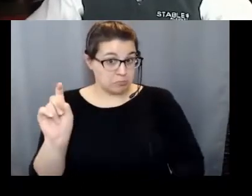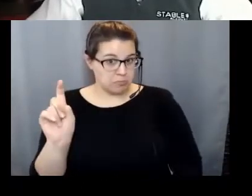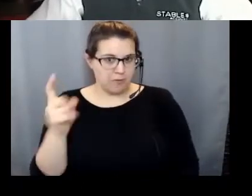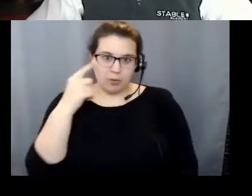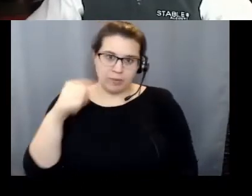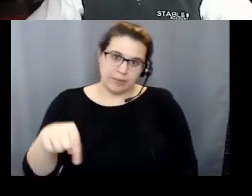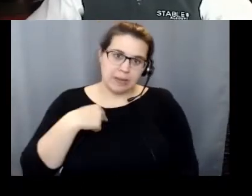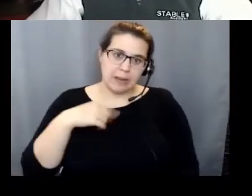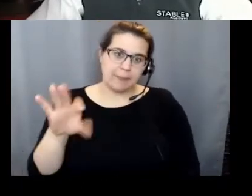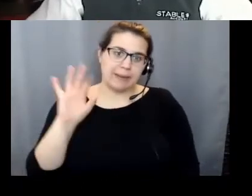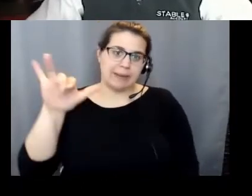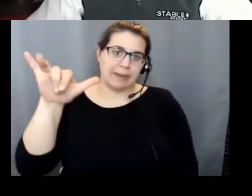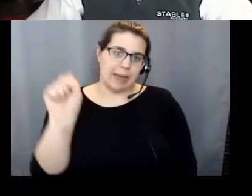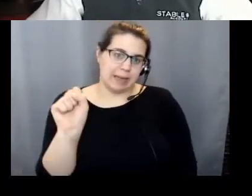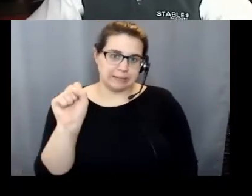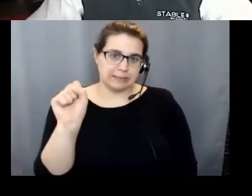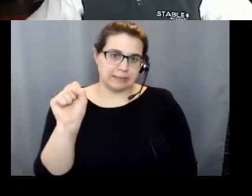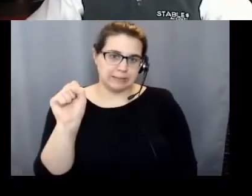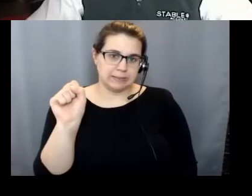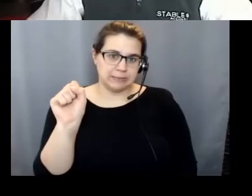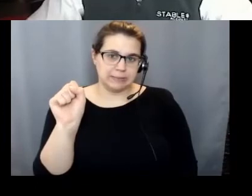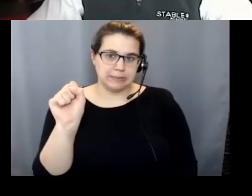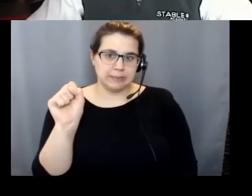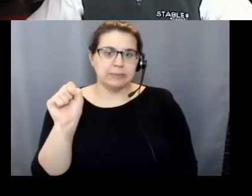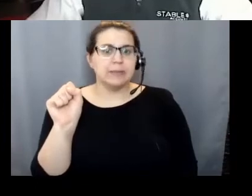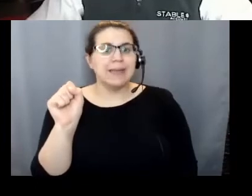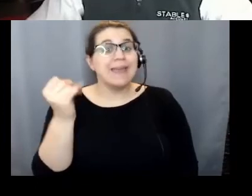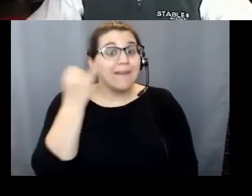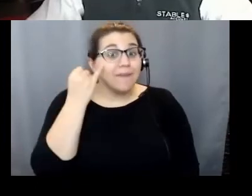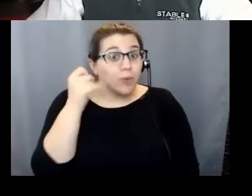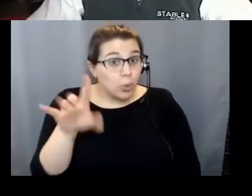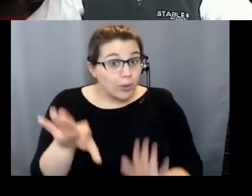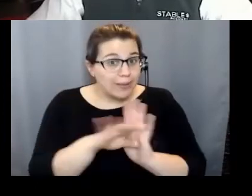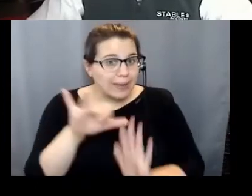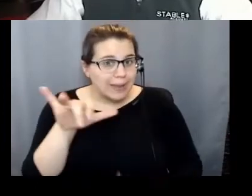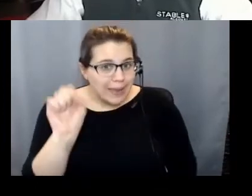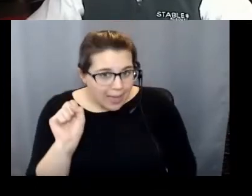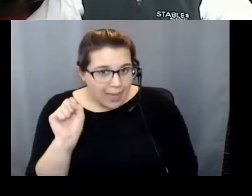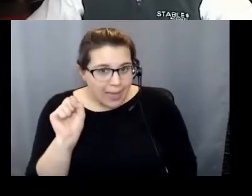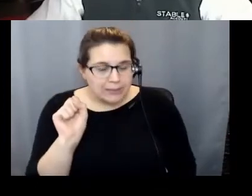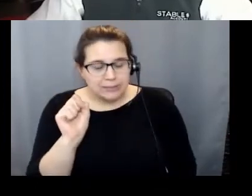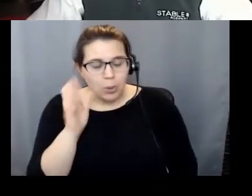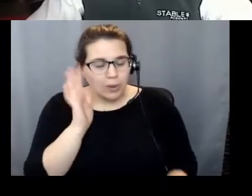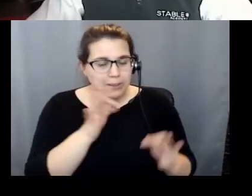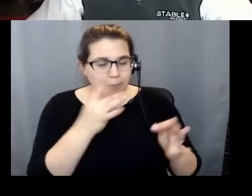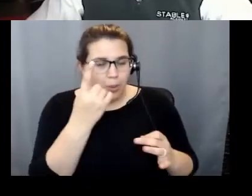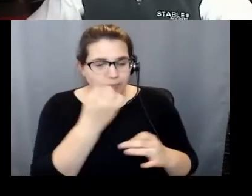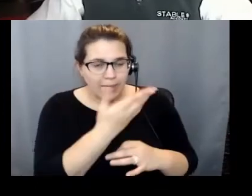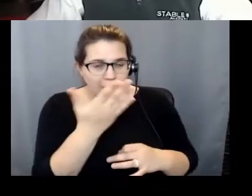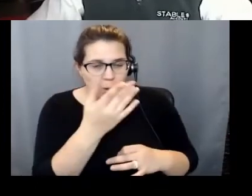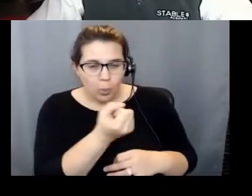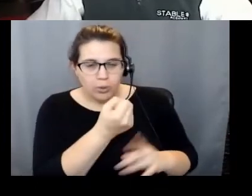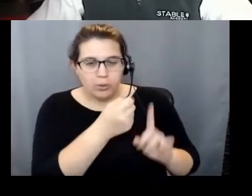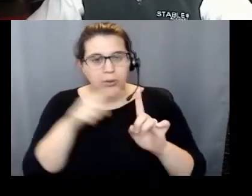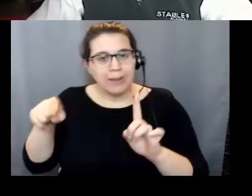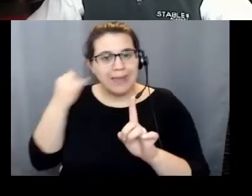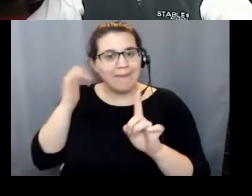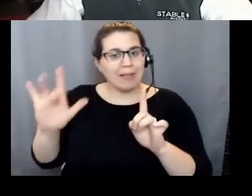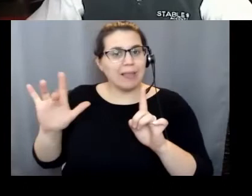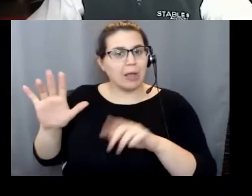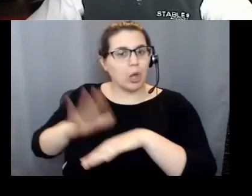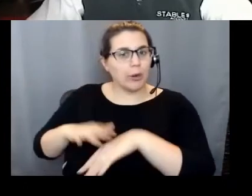yes. I'll explain one thing that happens when you select yes, but if you selected no, then there's also some